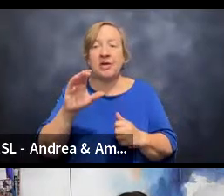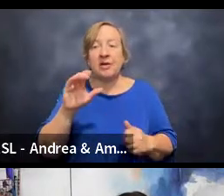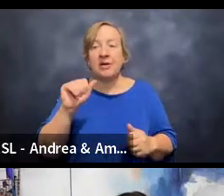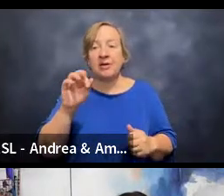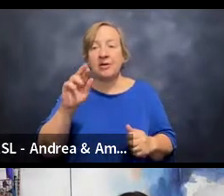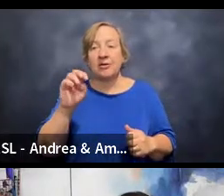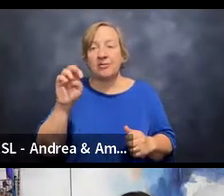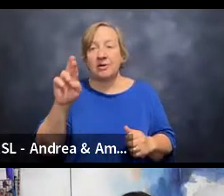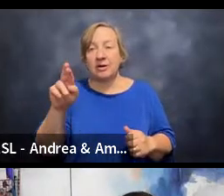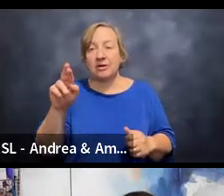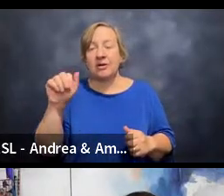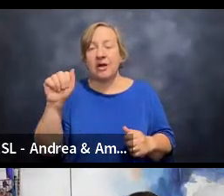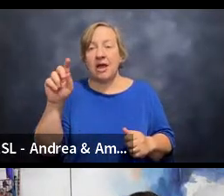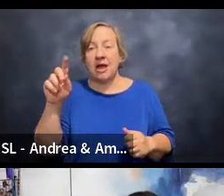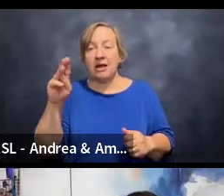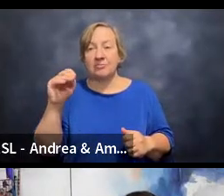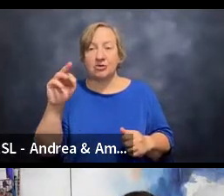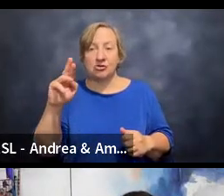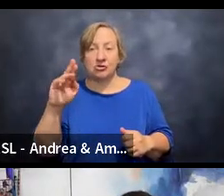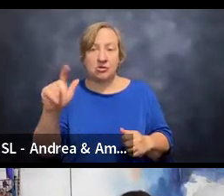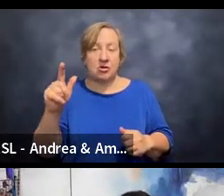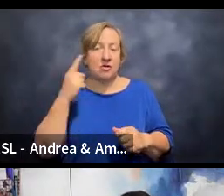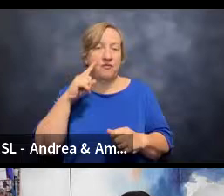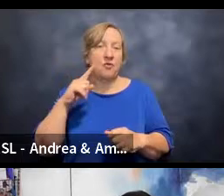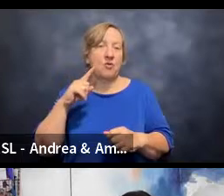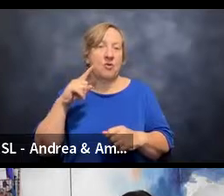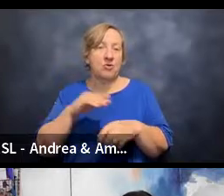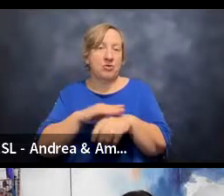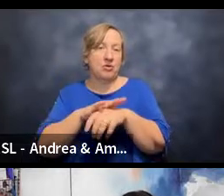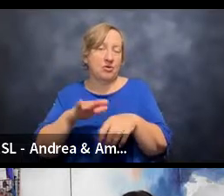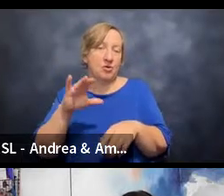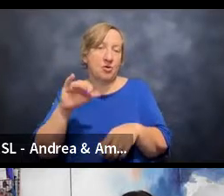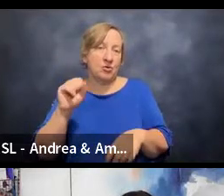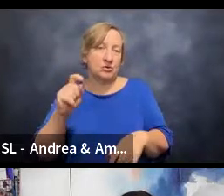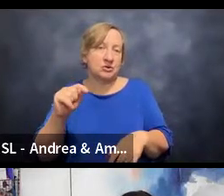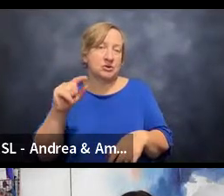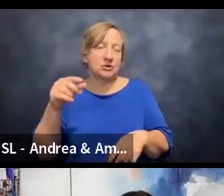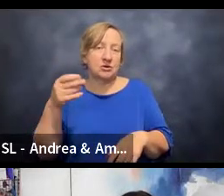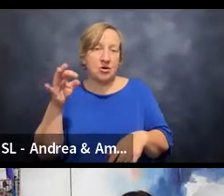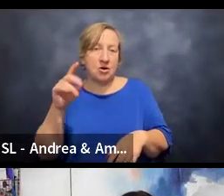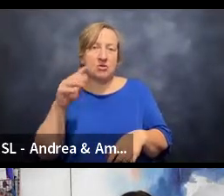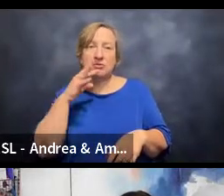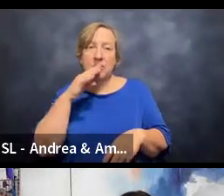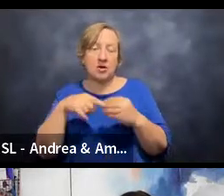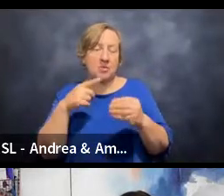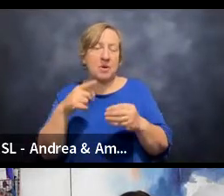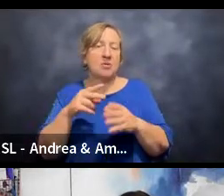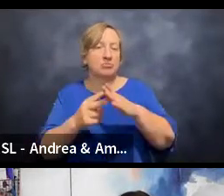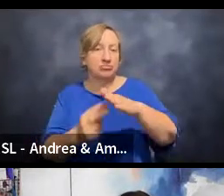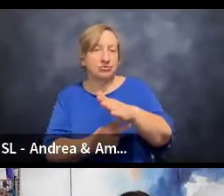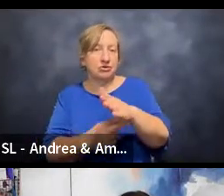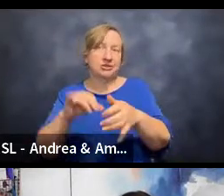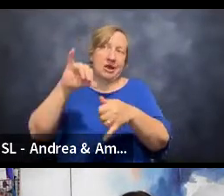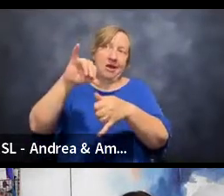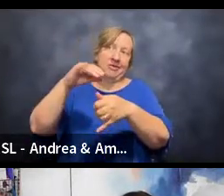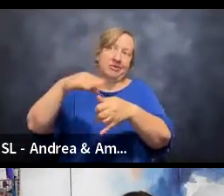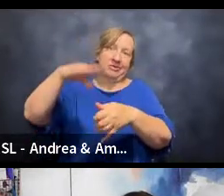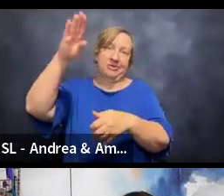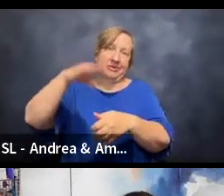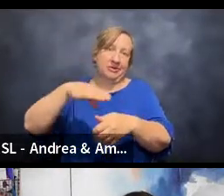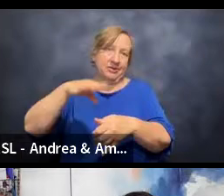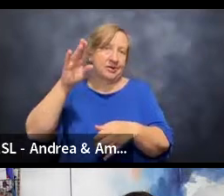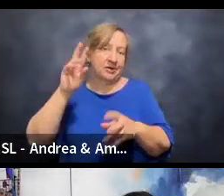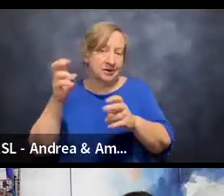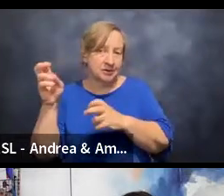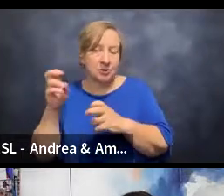to talk about bridge height issues and impacted river users. We continue